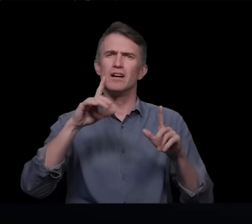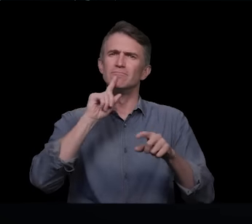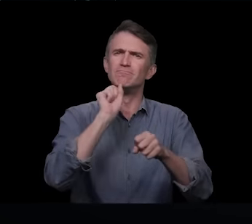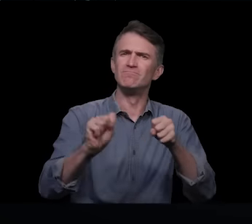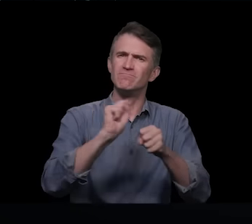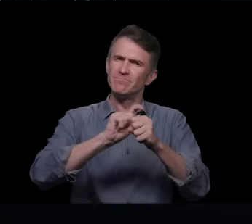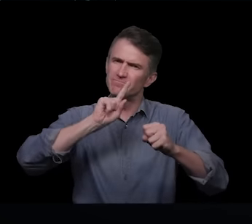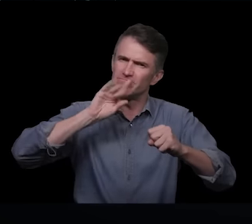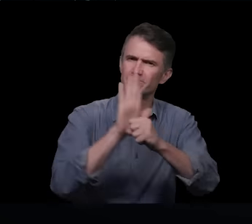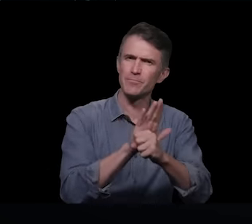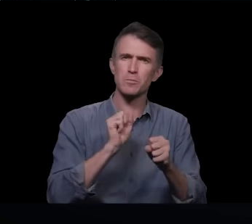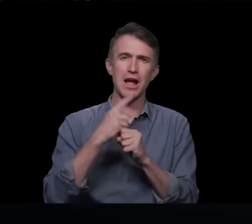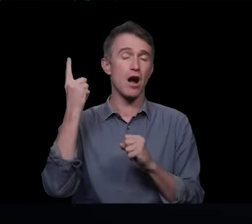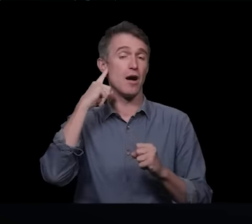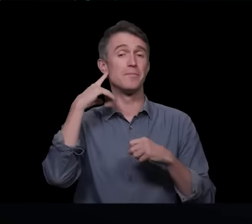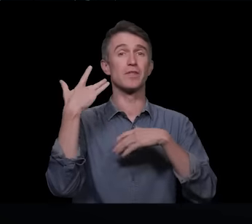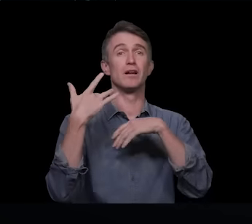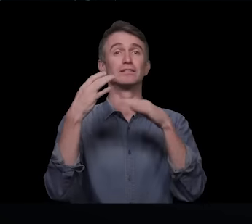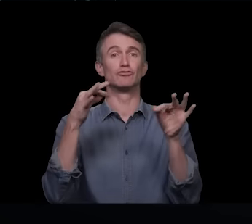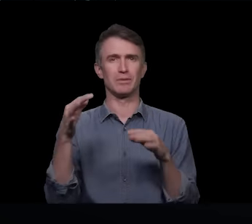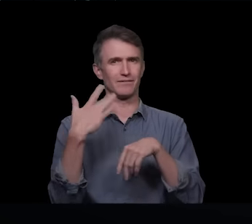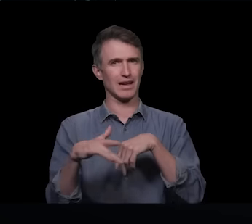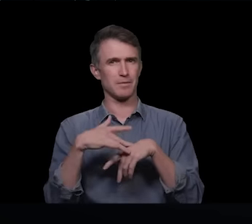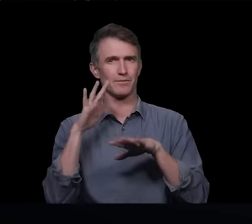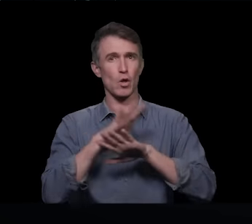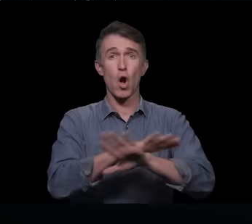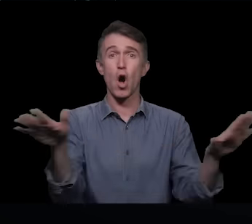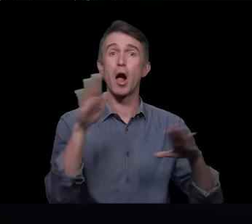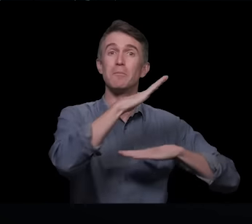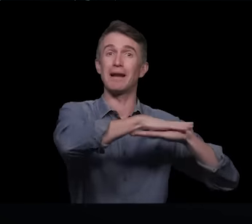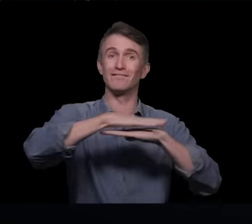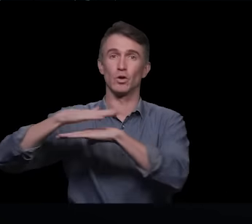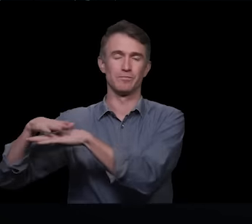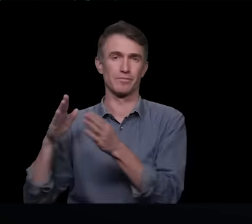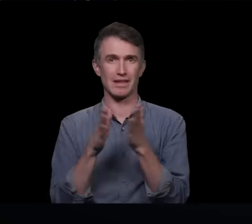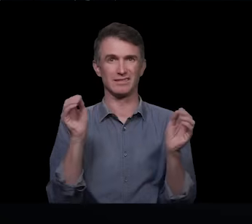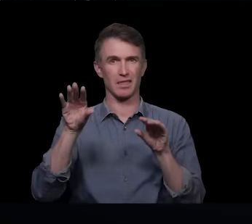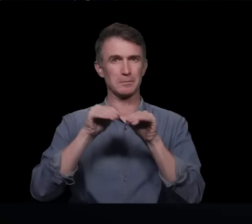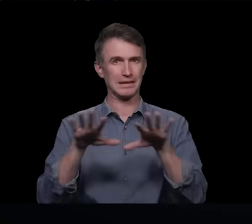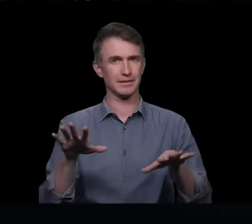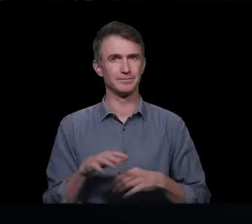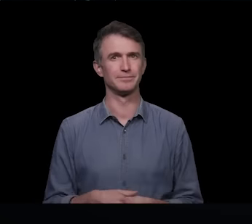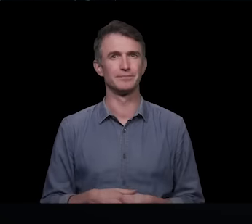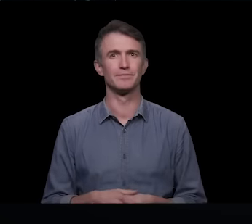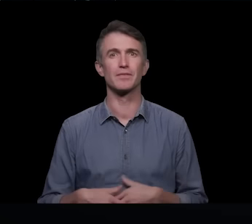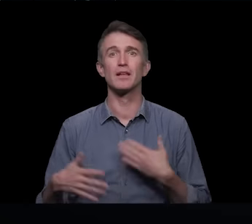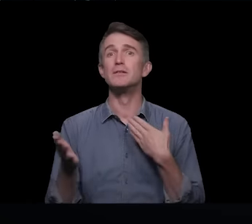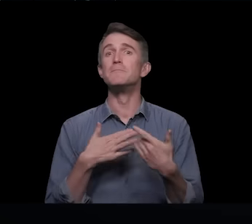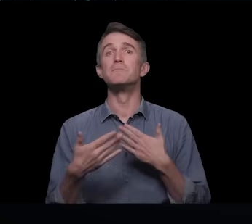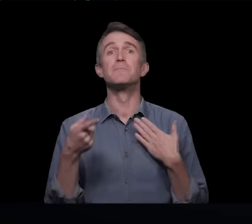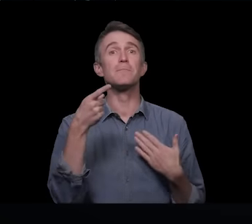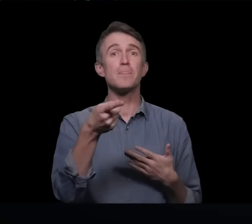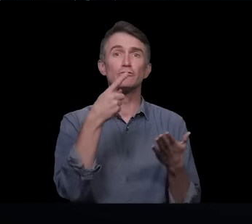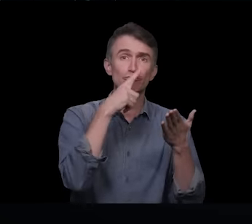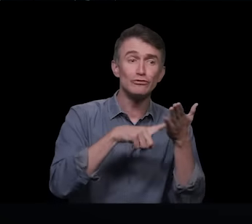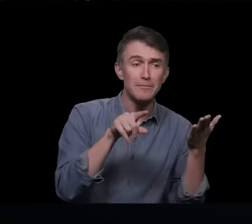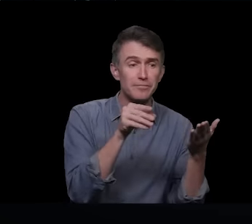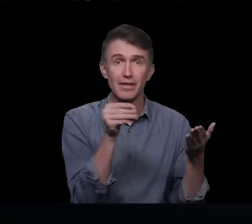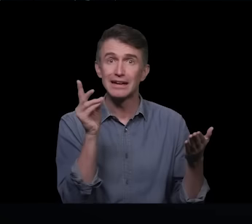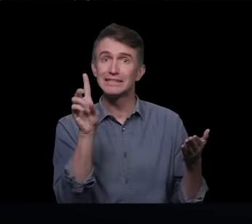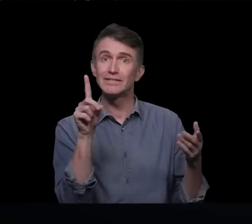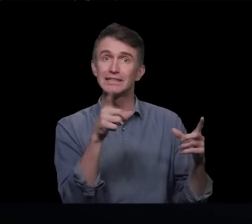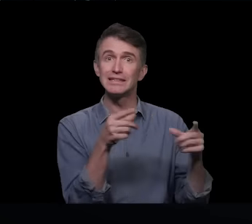an unflagging commitment to audio description by making it available across all platforms of media. And whether